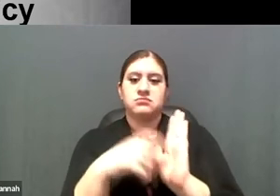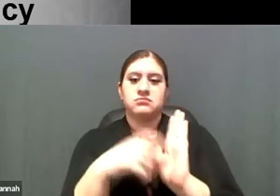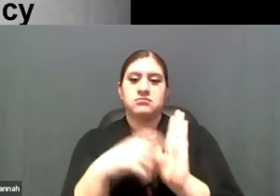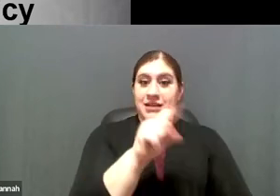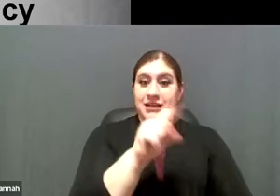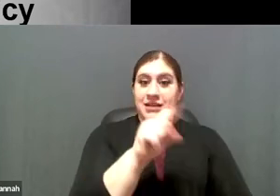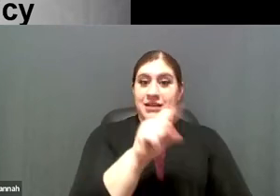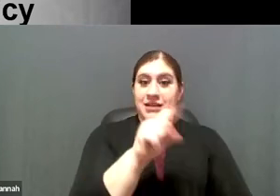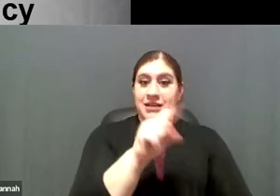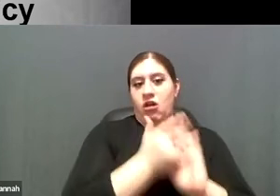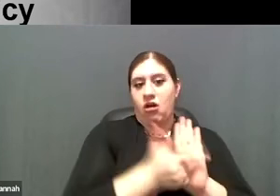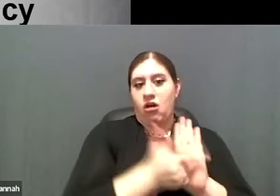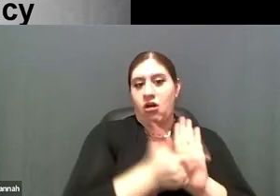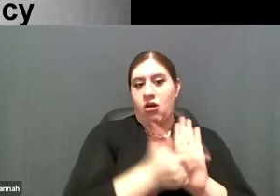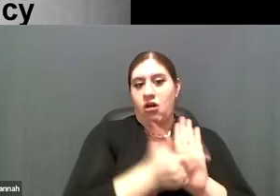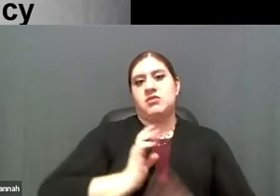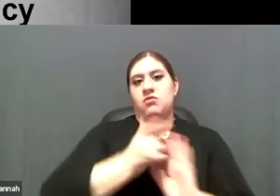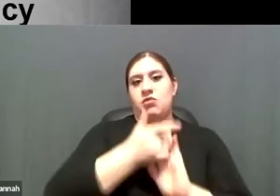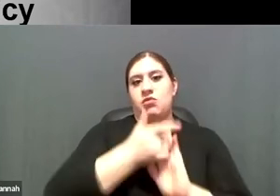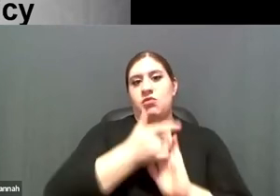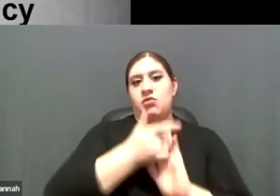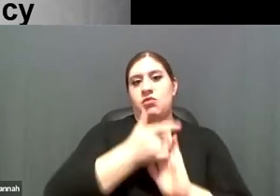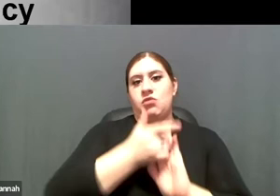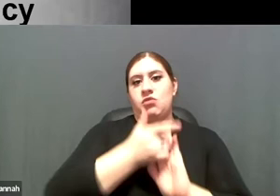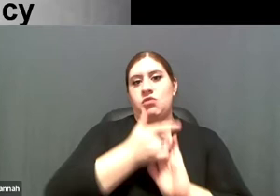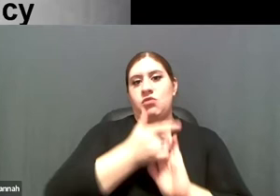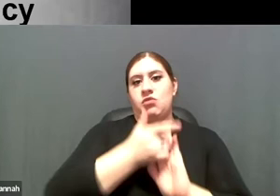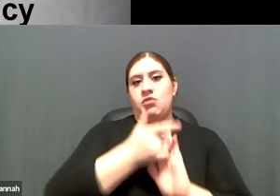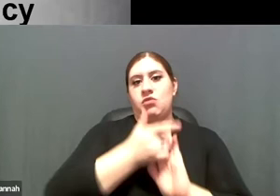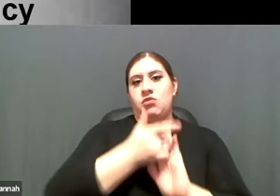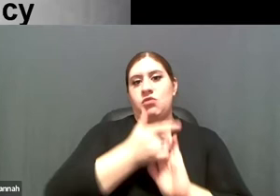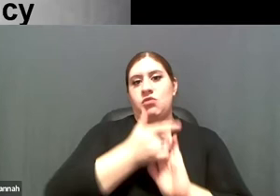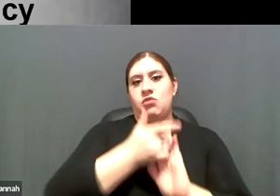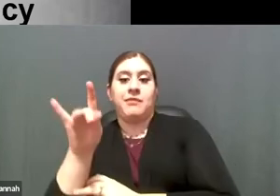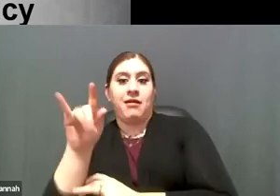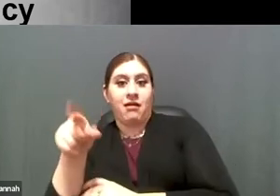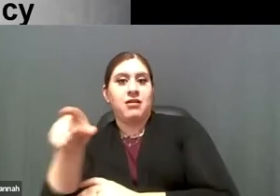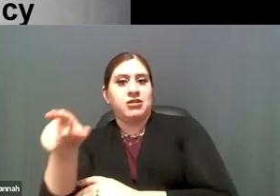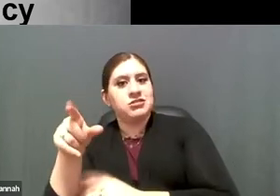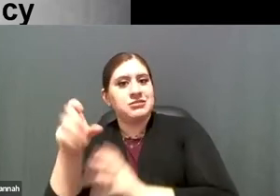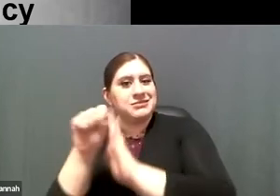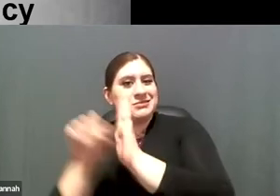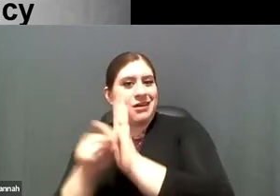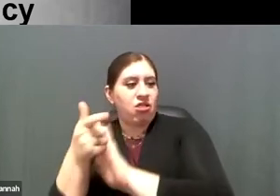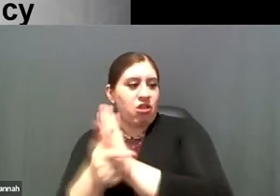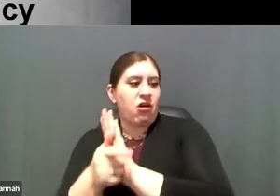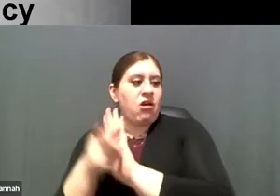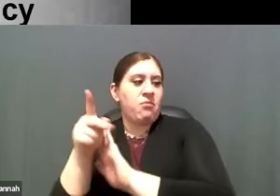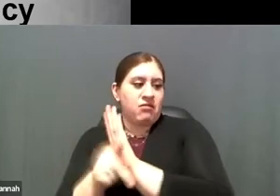constitutional law issues. She's a constitutional law scholar. Dr. Bianca Easterly, she deals with like state law and